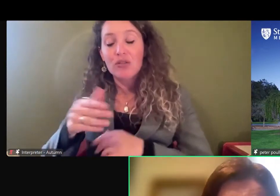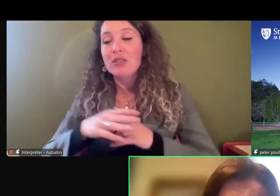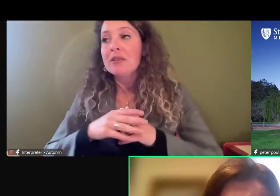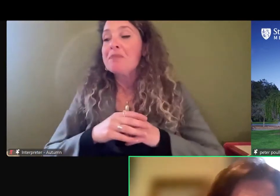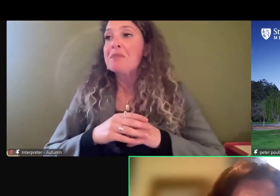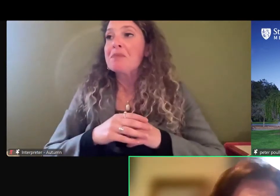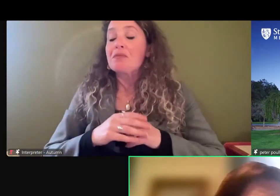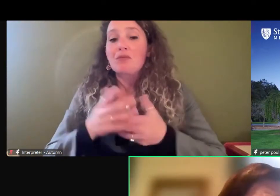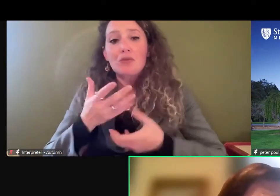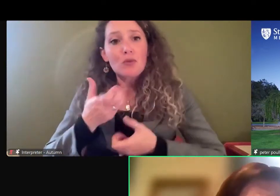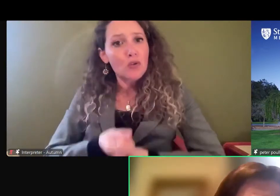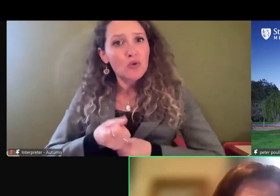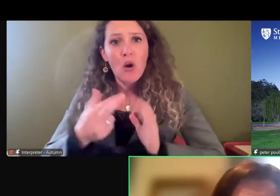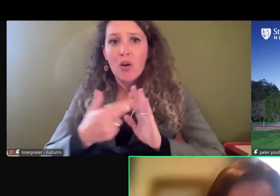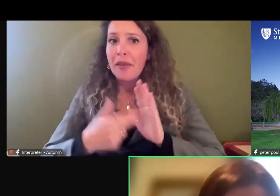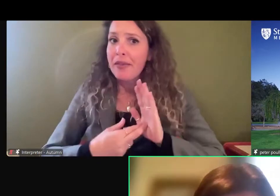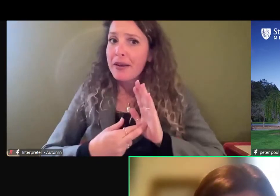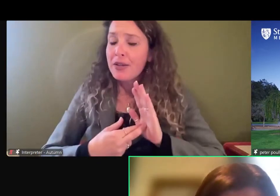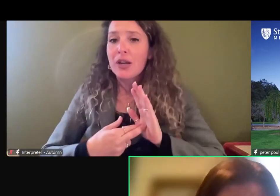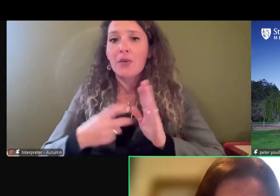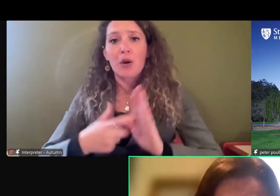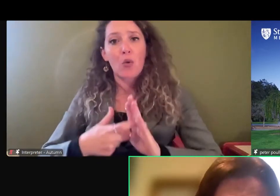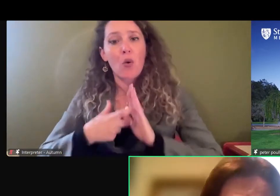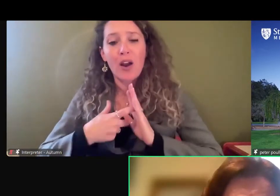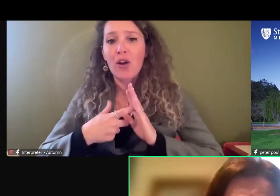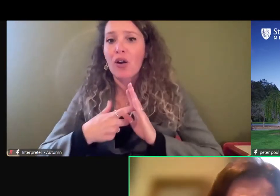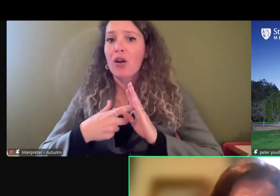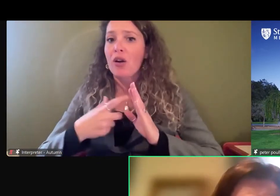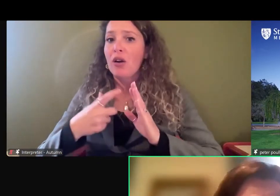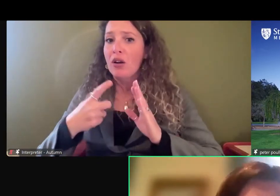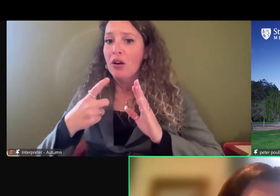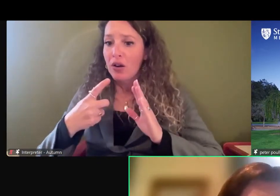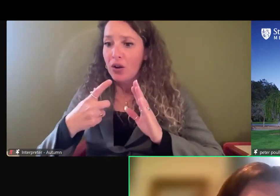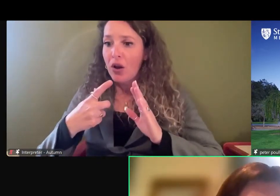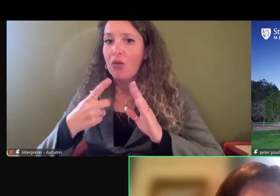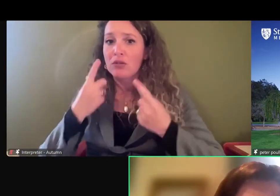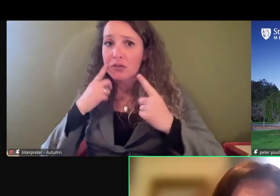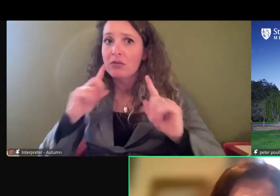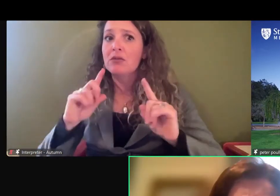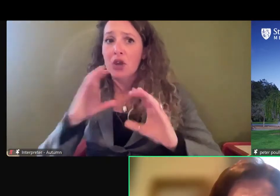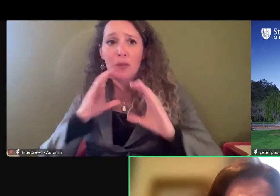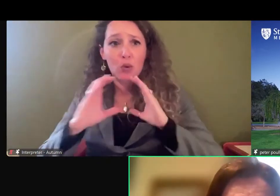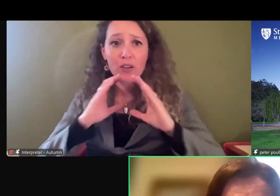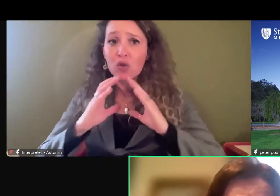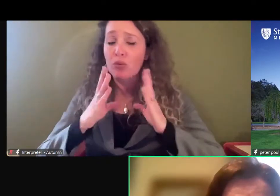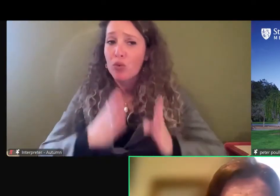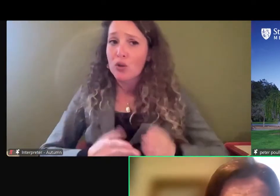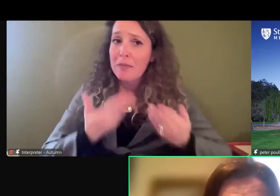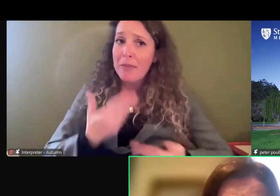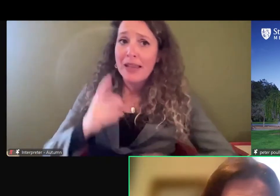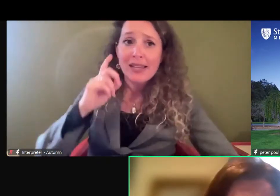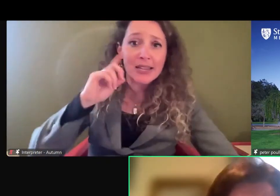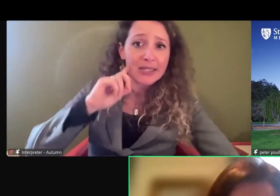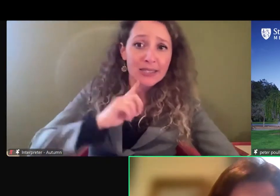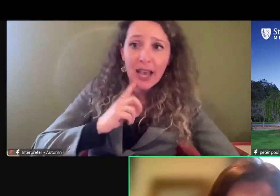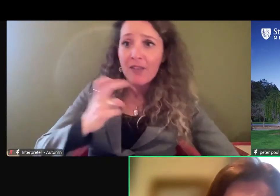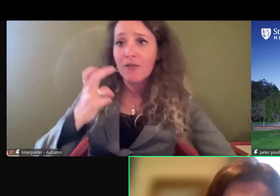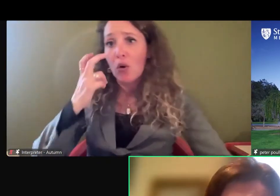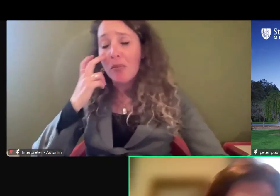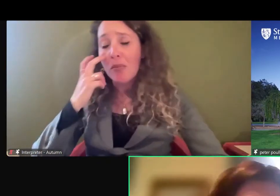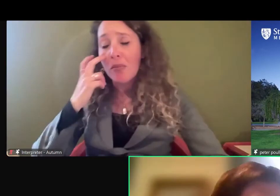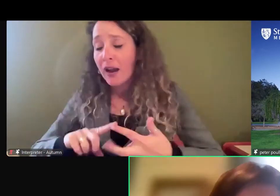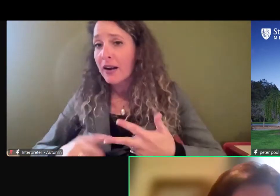regulations. They require effective communication with people who are deaf or blind or have